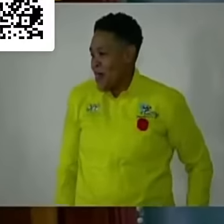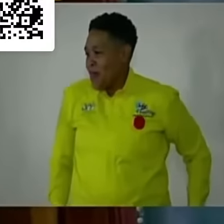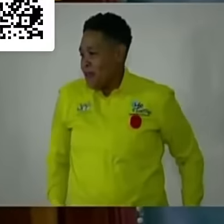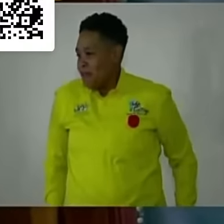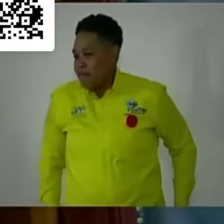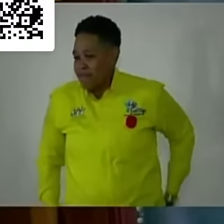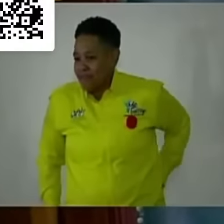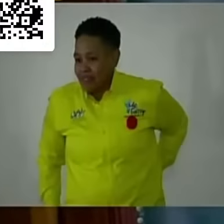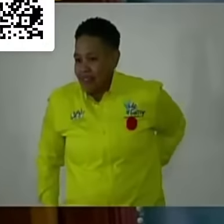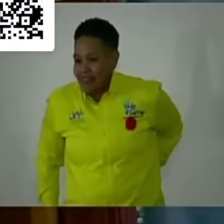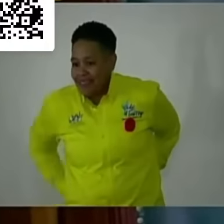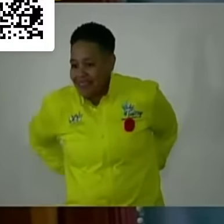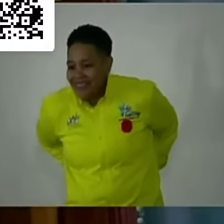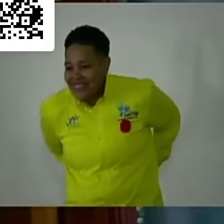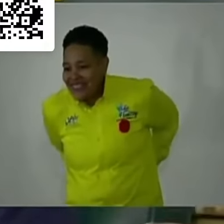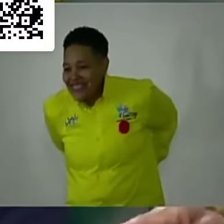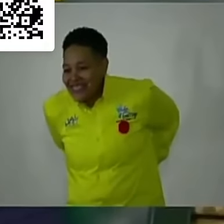The